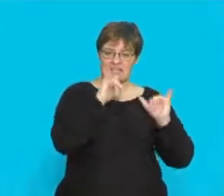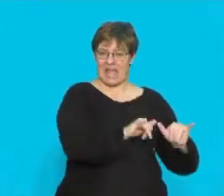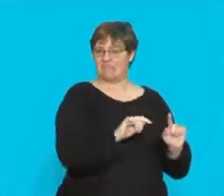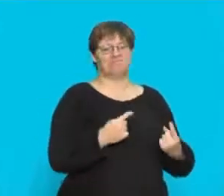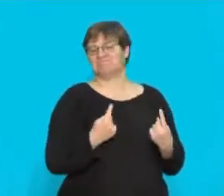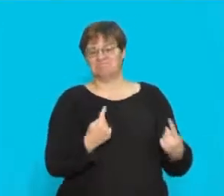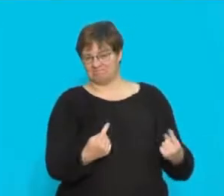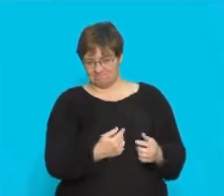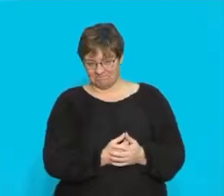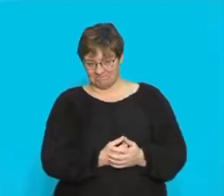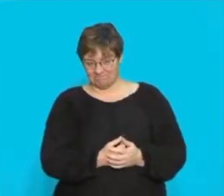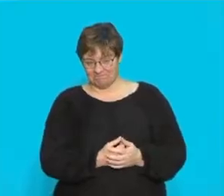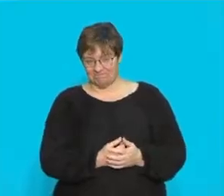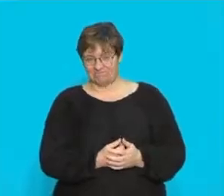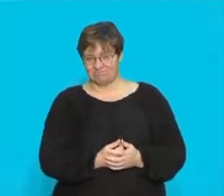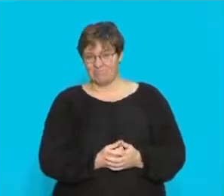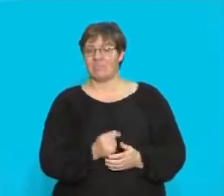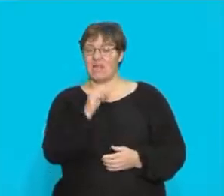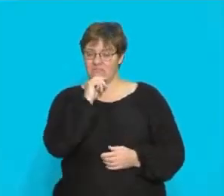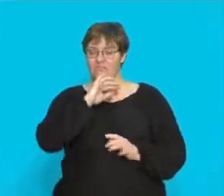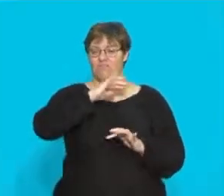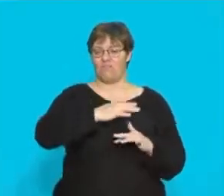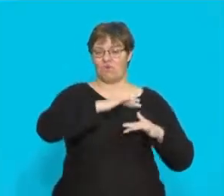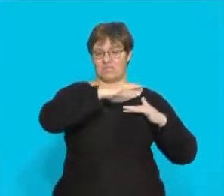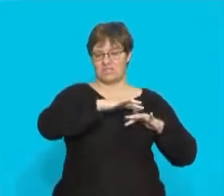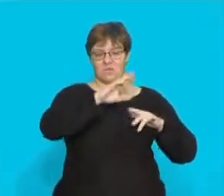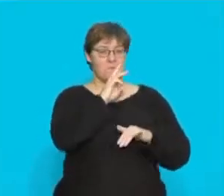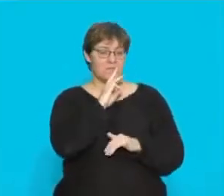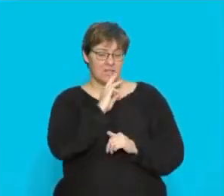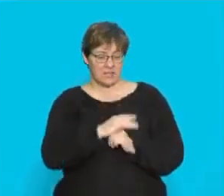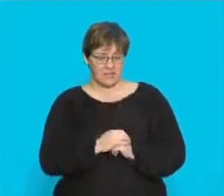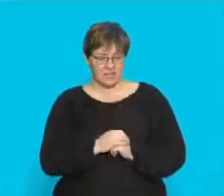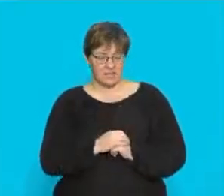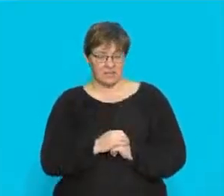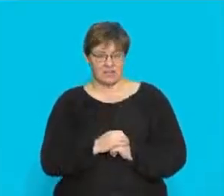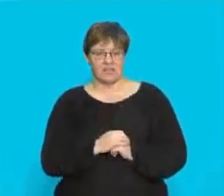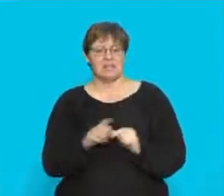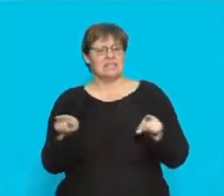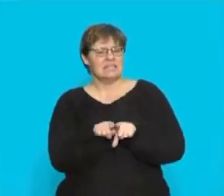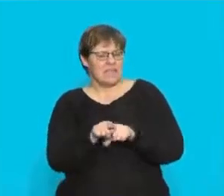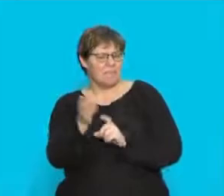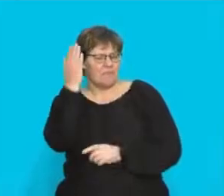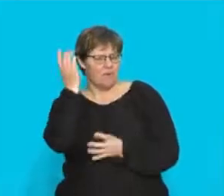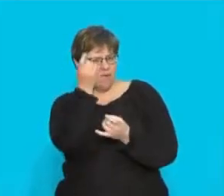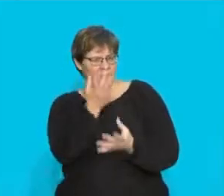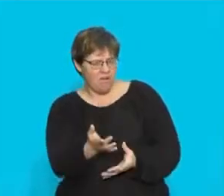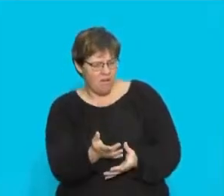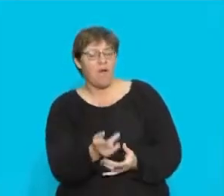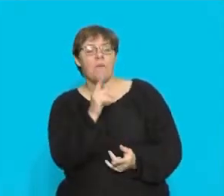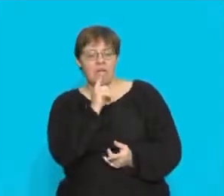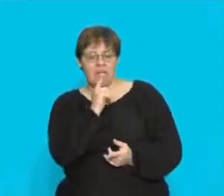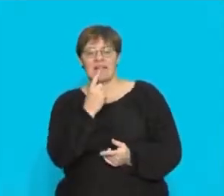right, anchored in the soil. They are going to float in water. And as we said before, they are going